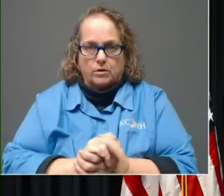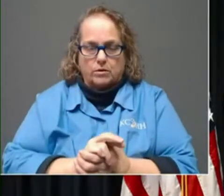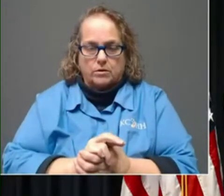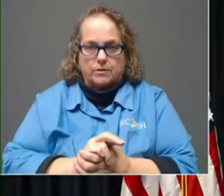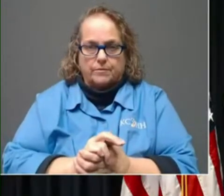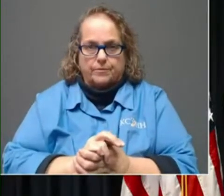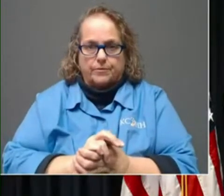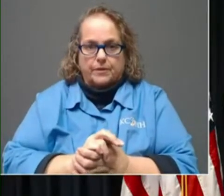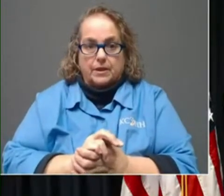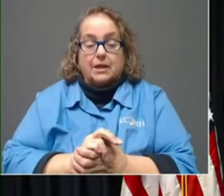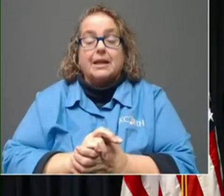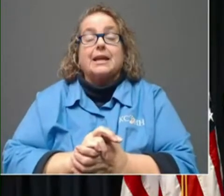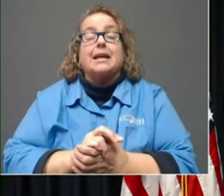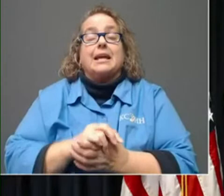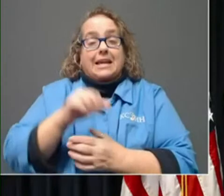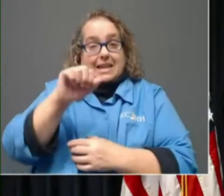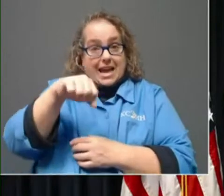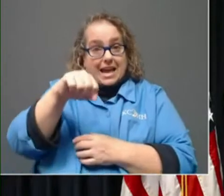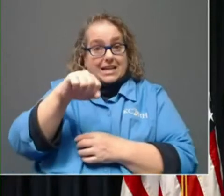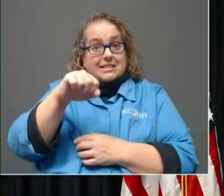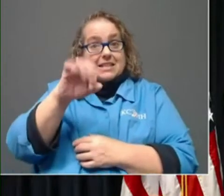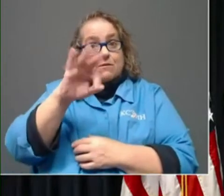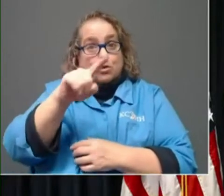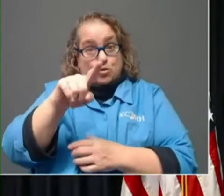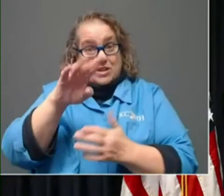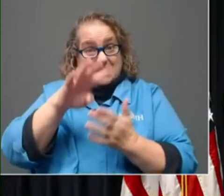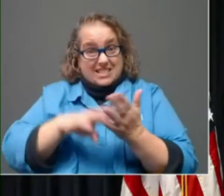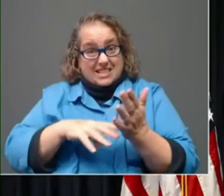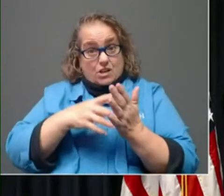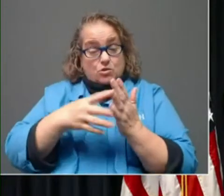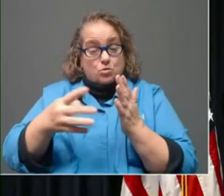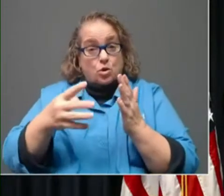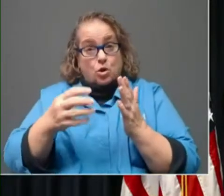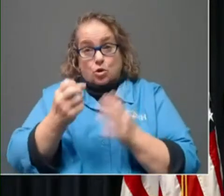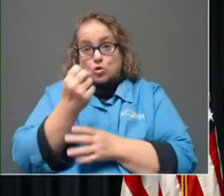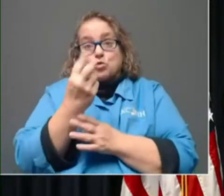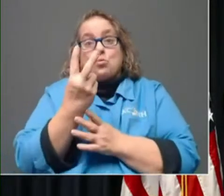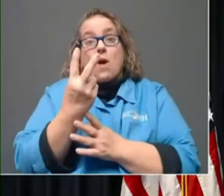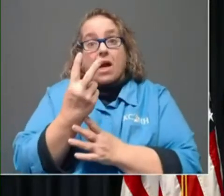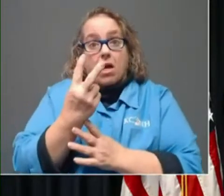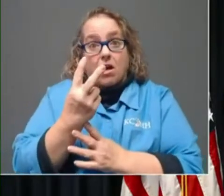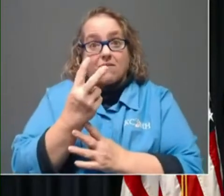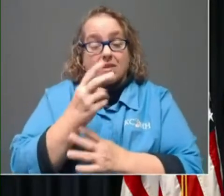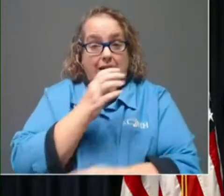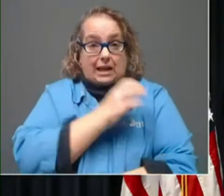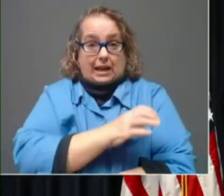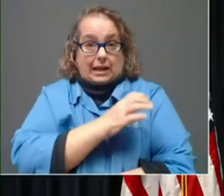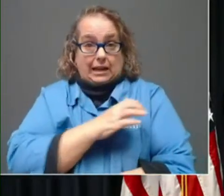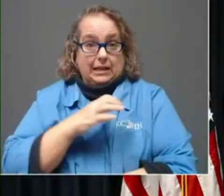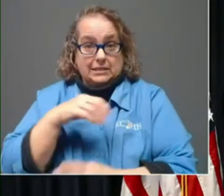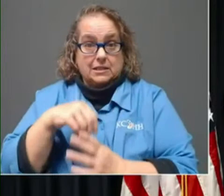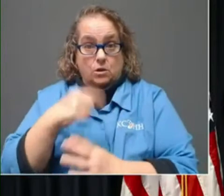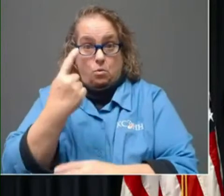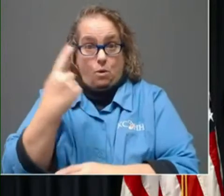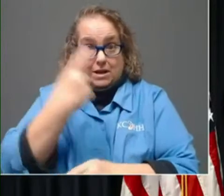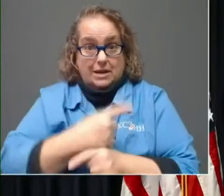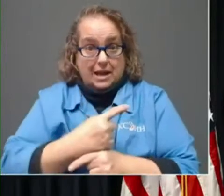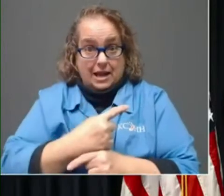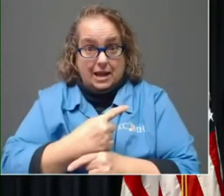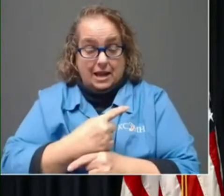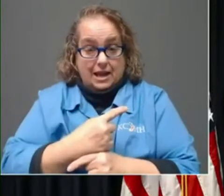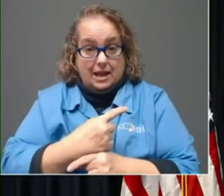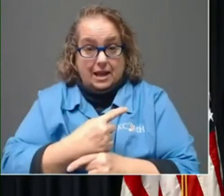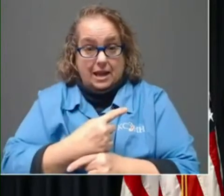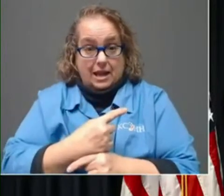yes, it does. If we schedule 12 clinics in one day,